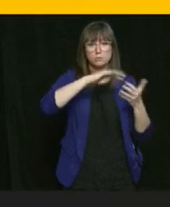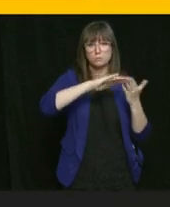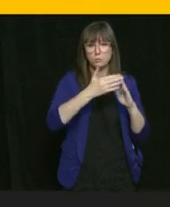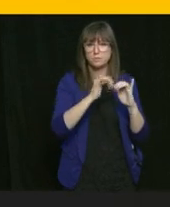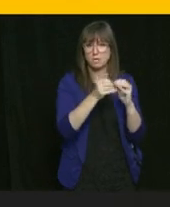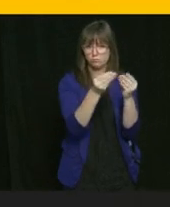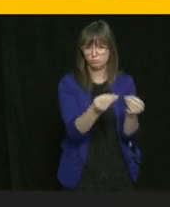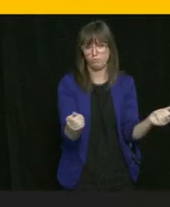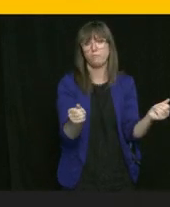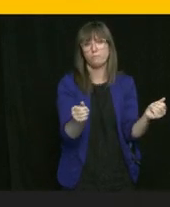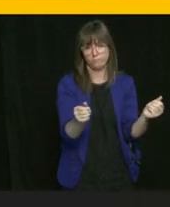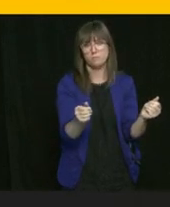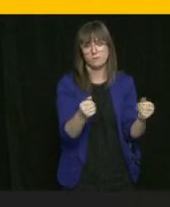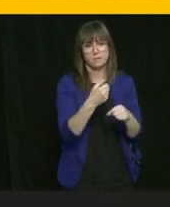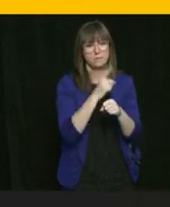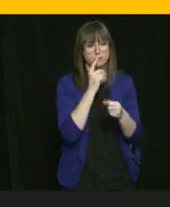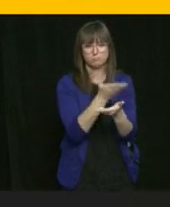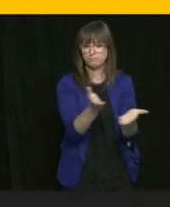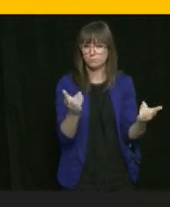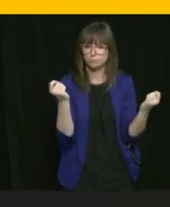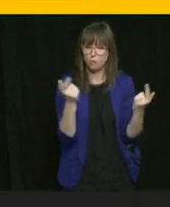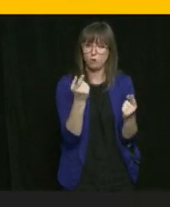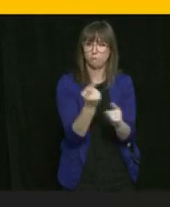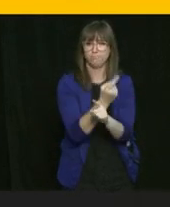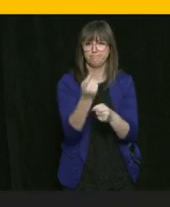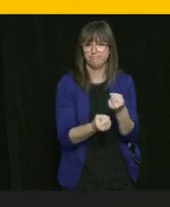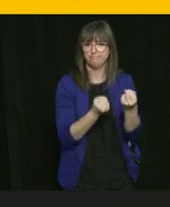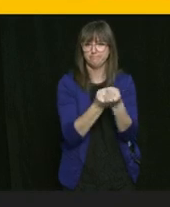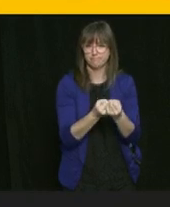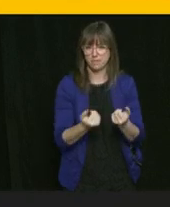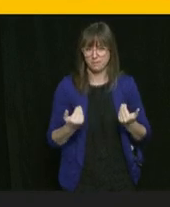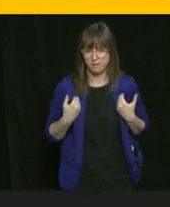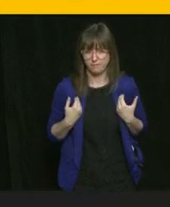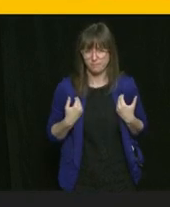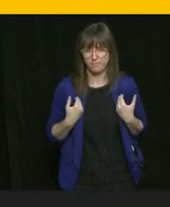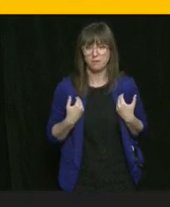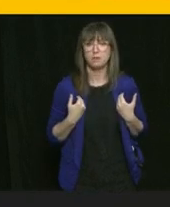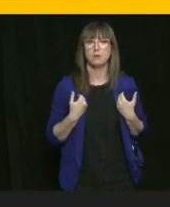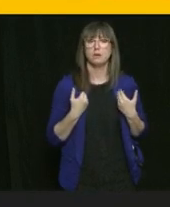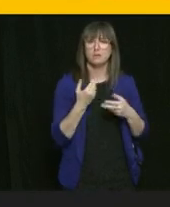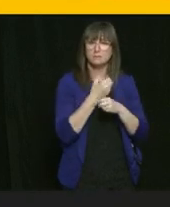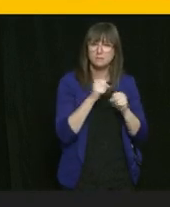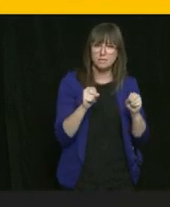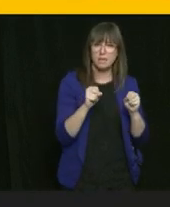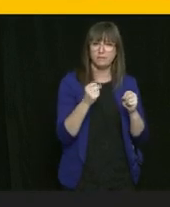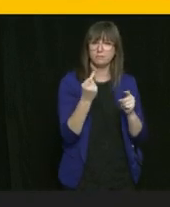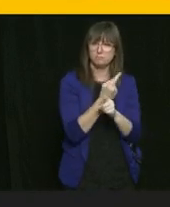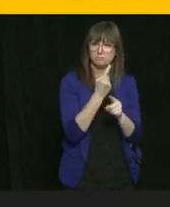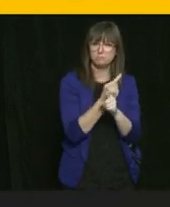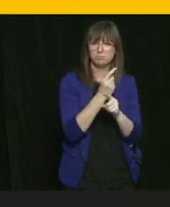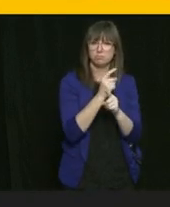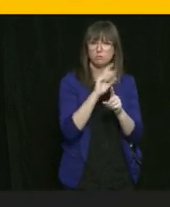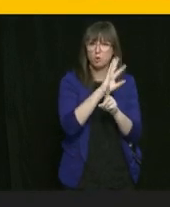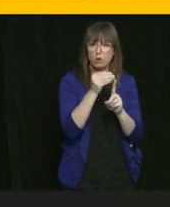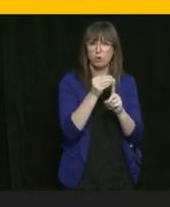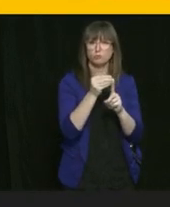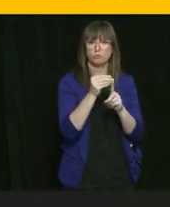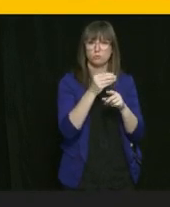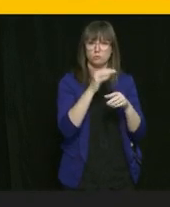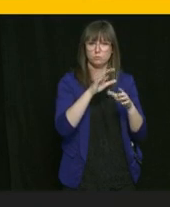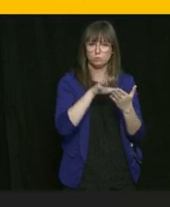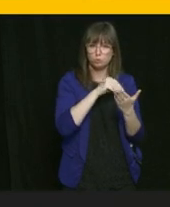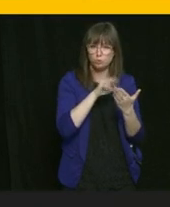and to ensure that everyone has the support they need. Access to safe and culturally relevant early learning and childcare